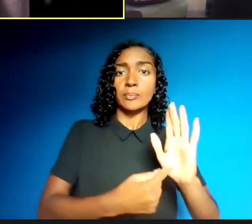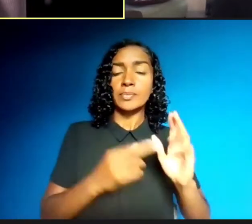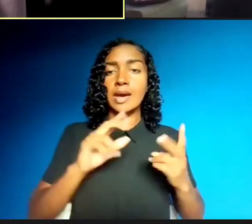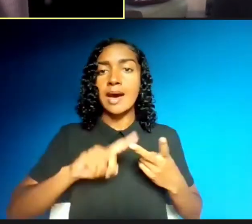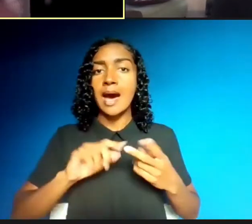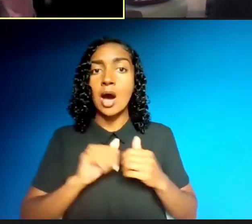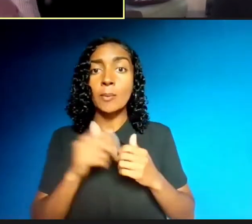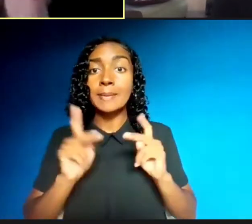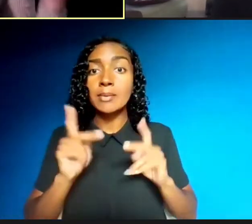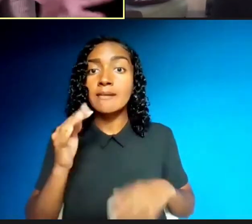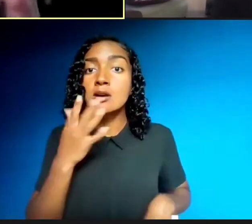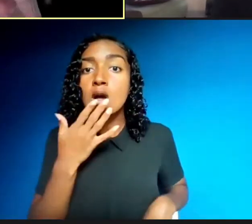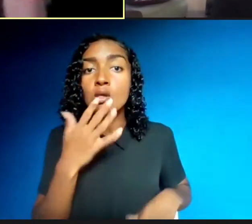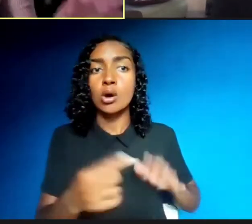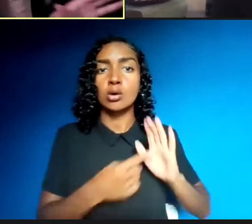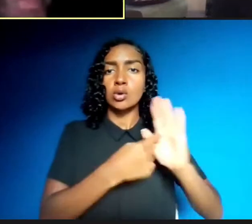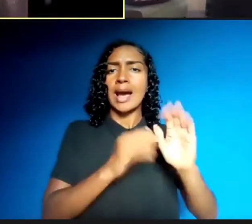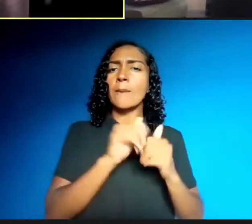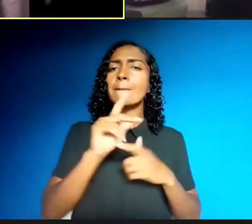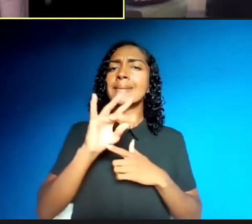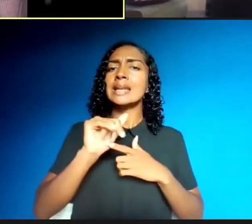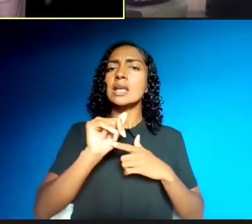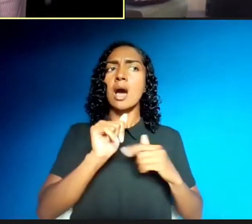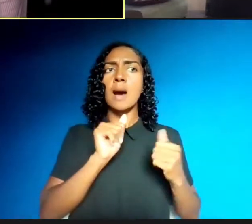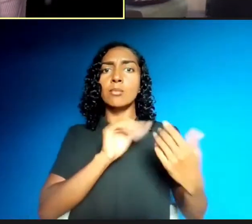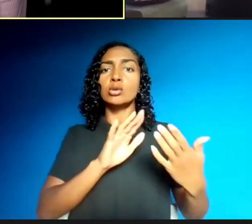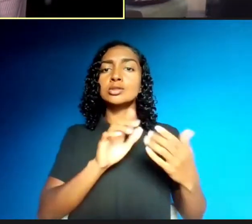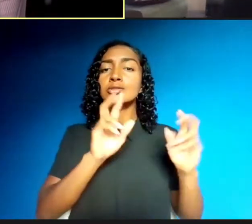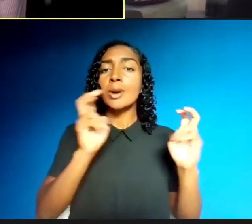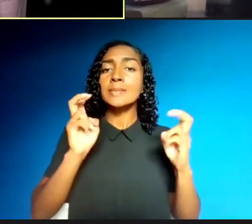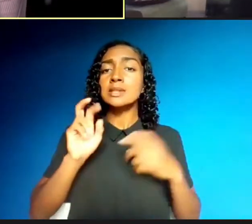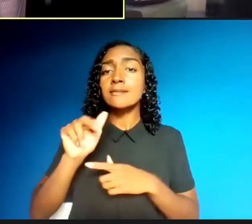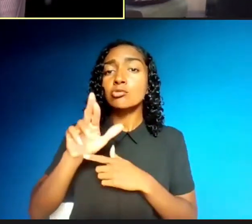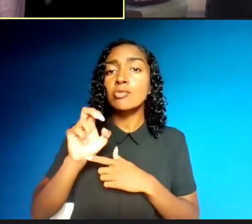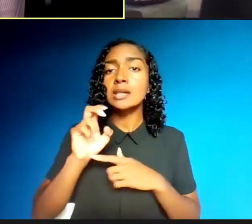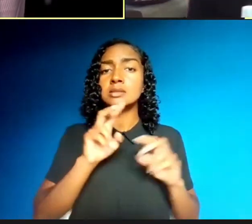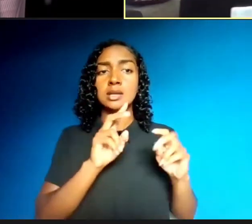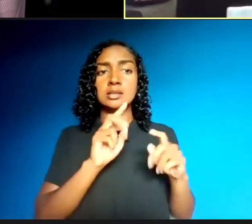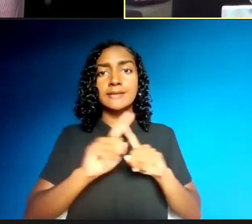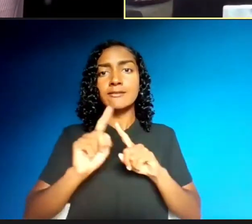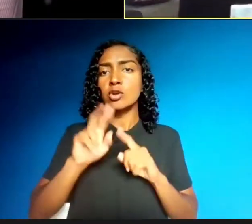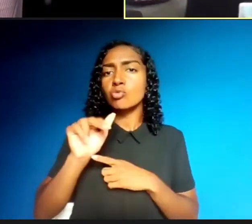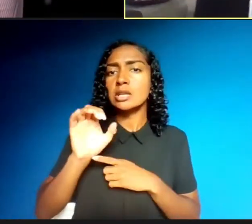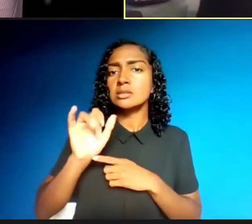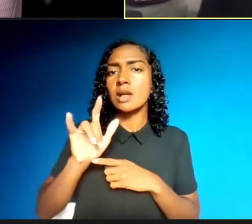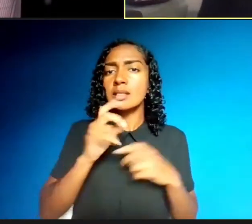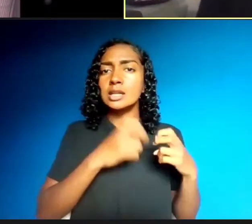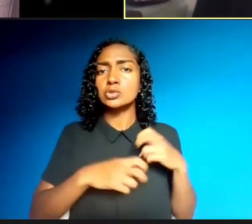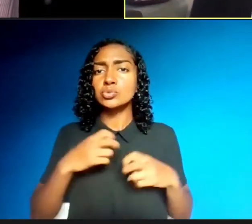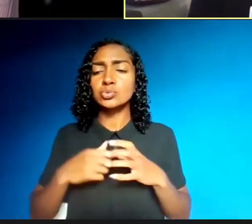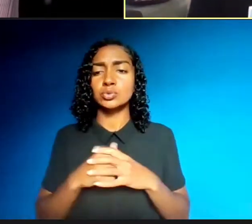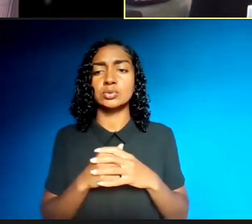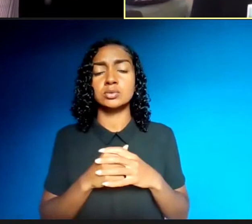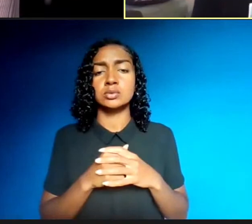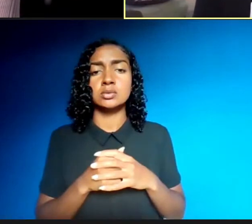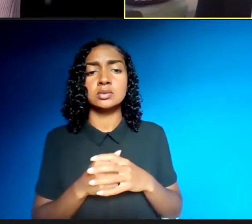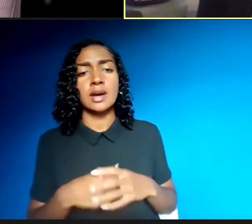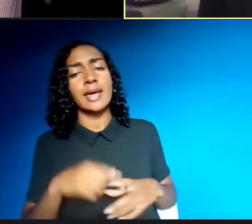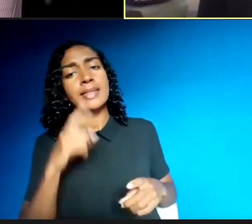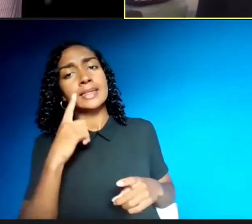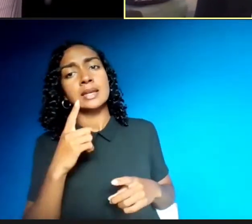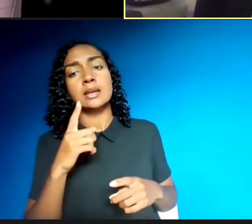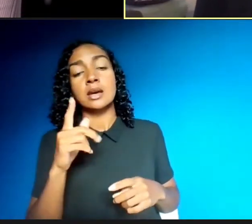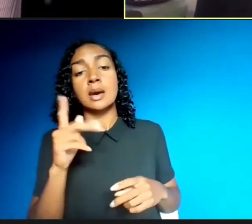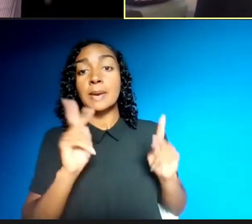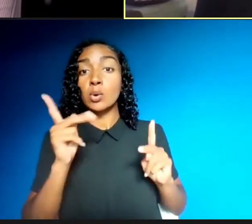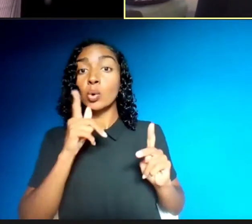media approaches like the topic of race and like racial issues. I mean, I think it really becomes about those of us who get through the door have to hold the